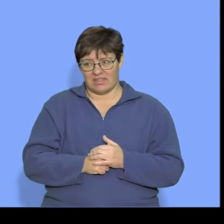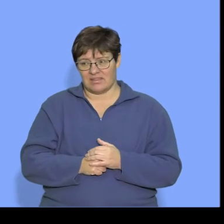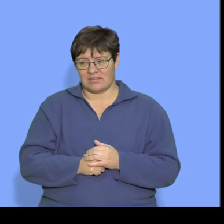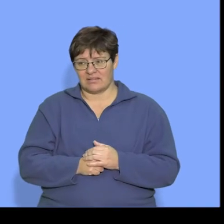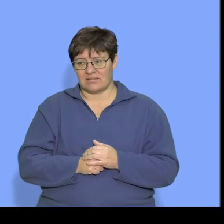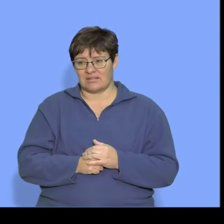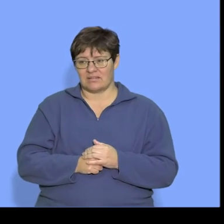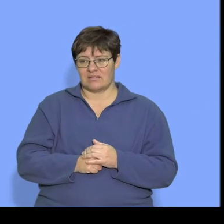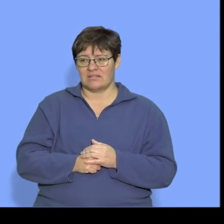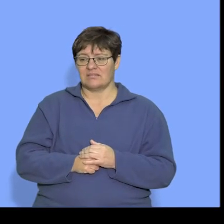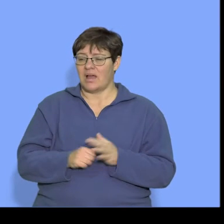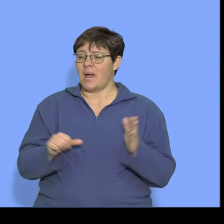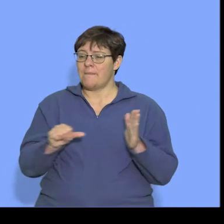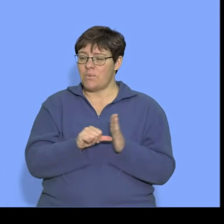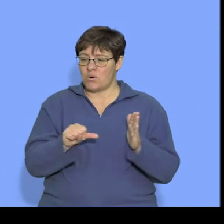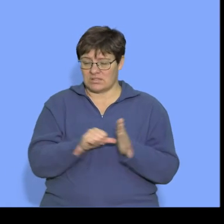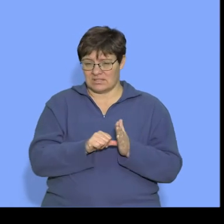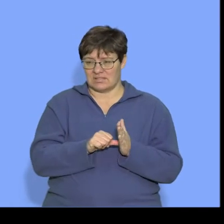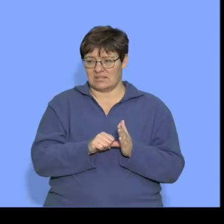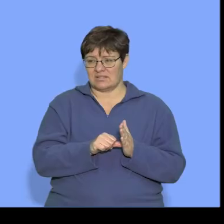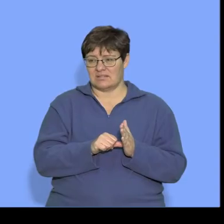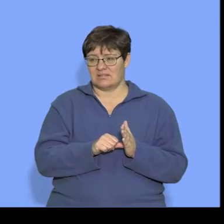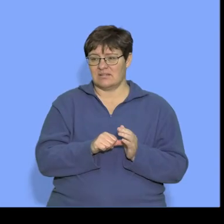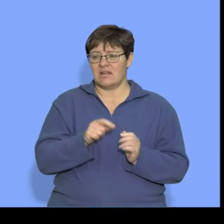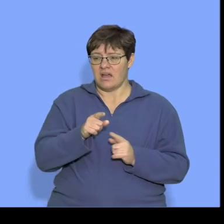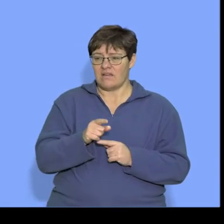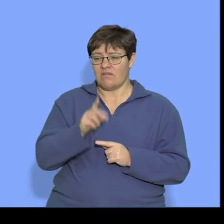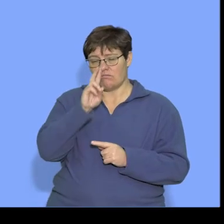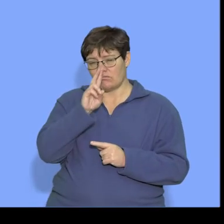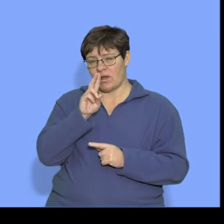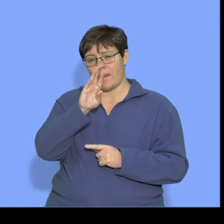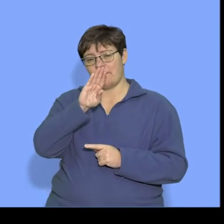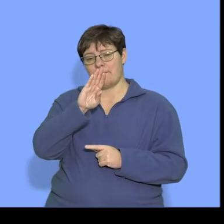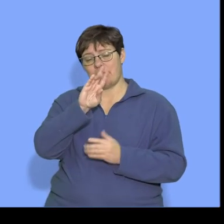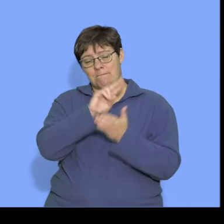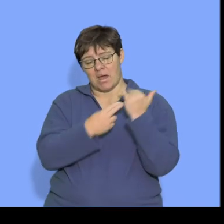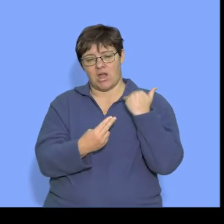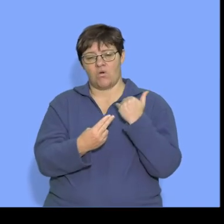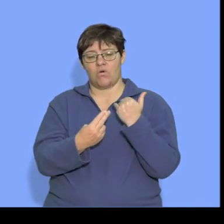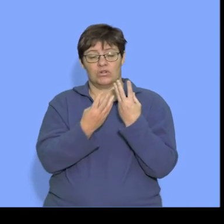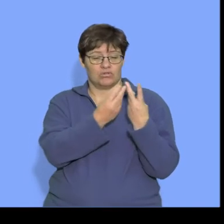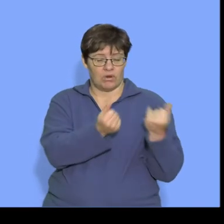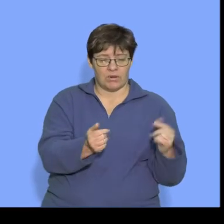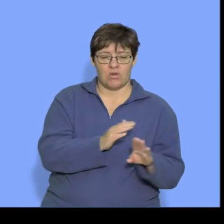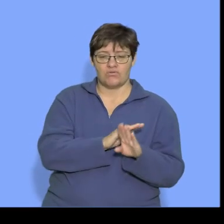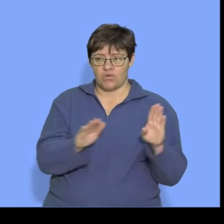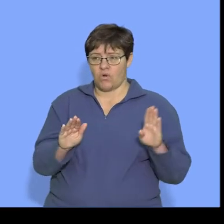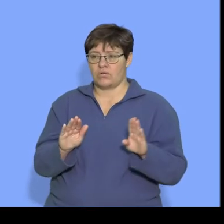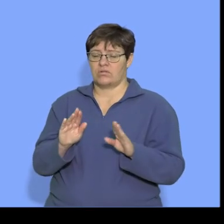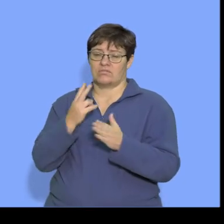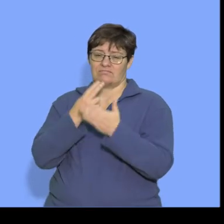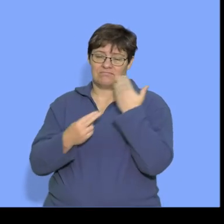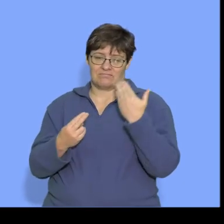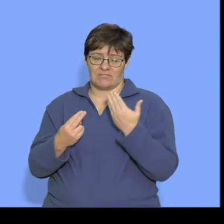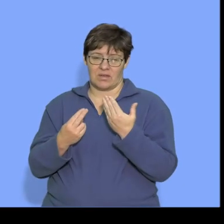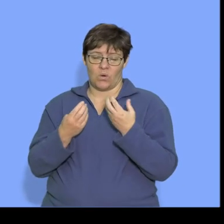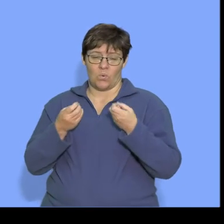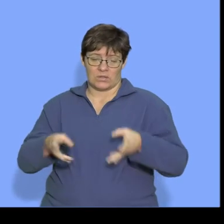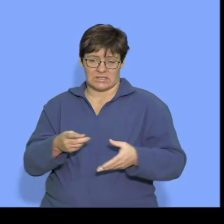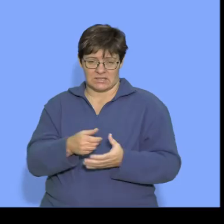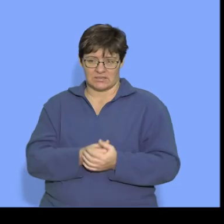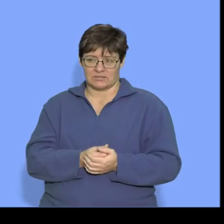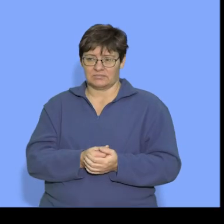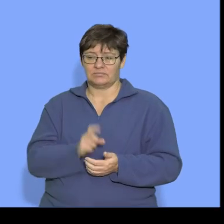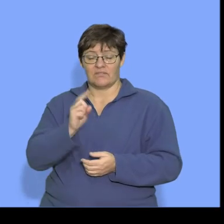important information when we refer to biodegradable and non-degradable waste products. Okay, so let's look at the first